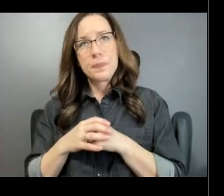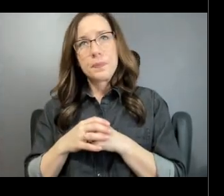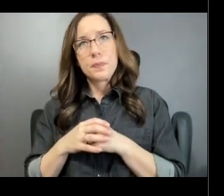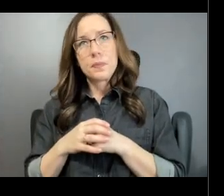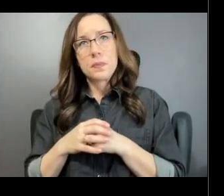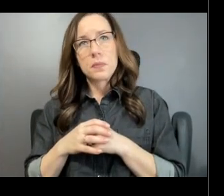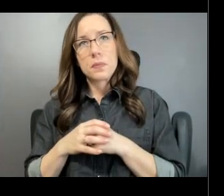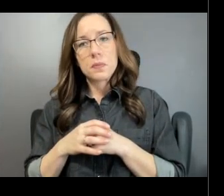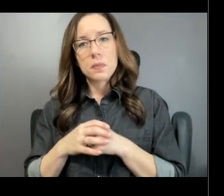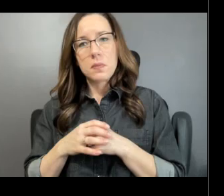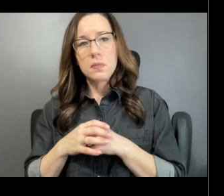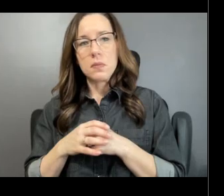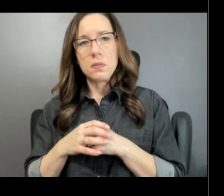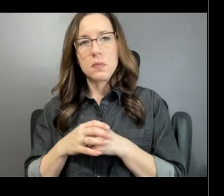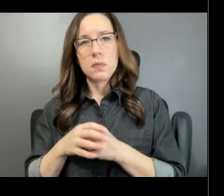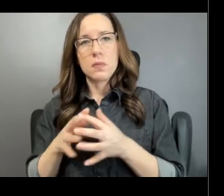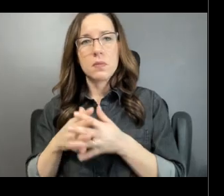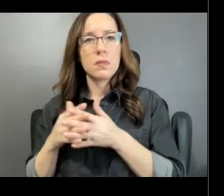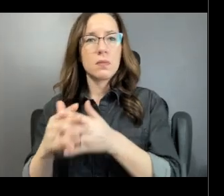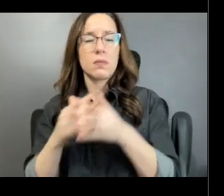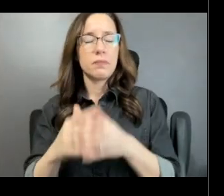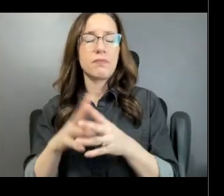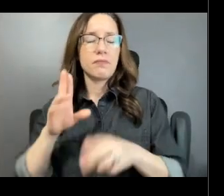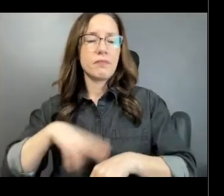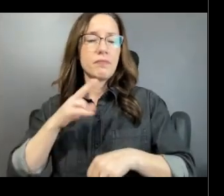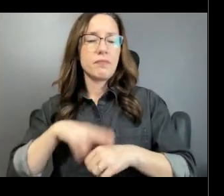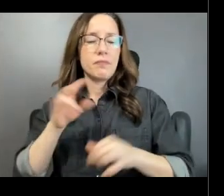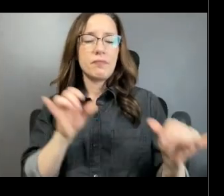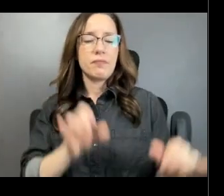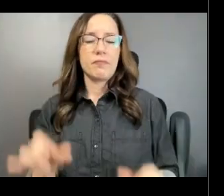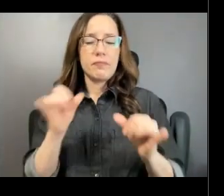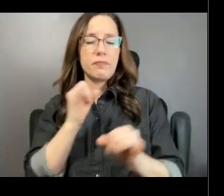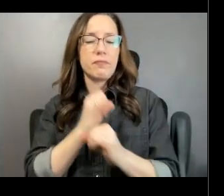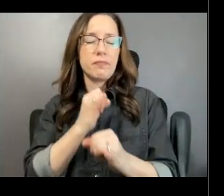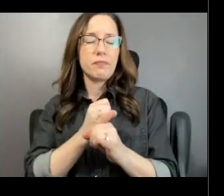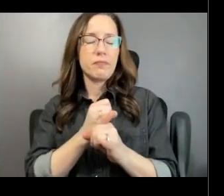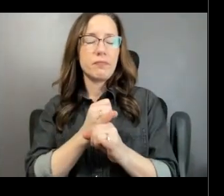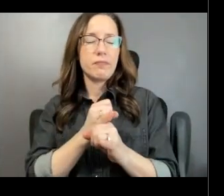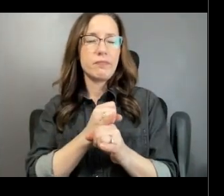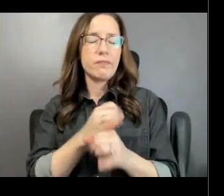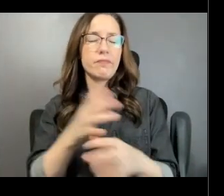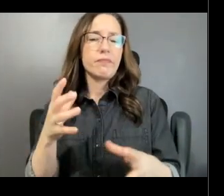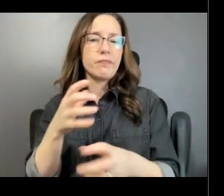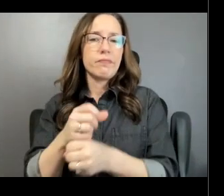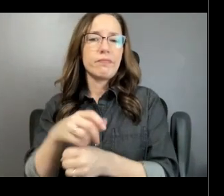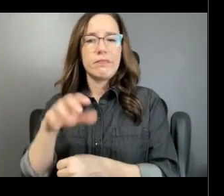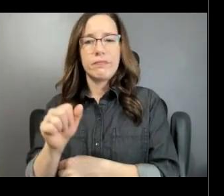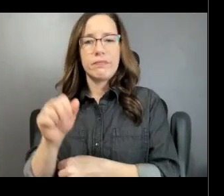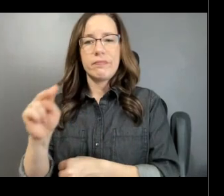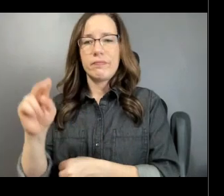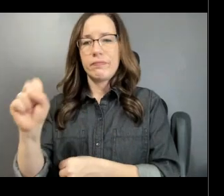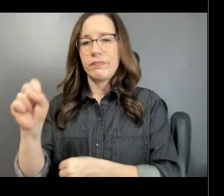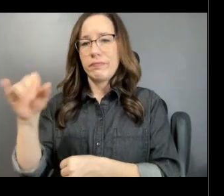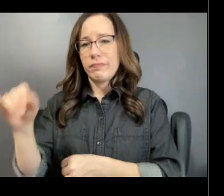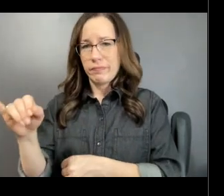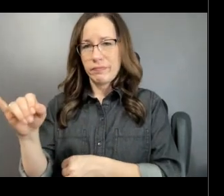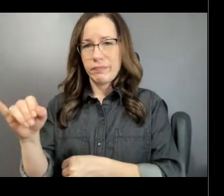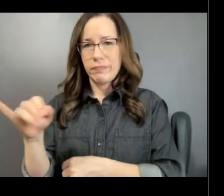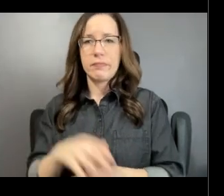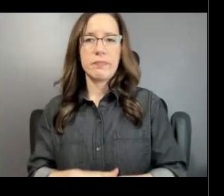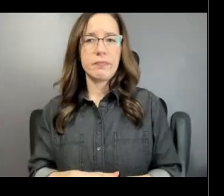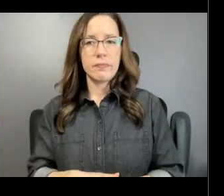the American National Standards Institute, also known as ANSI or ANSI,